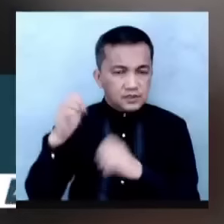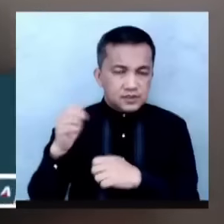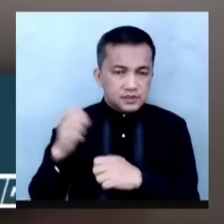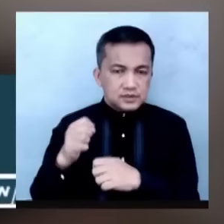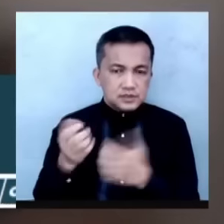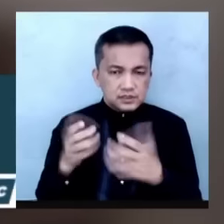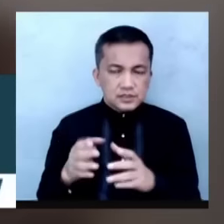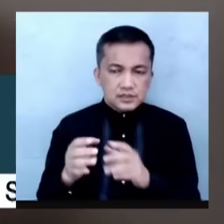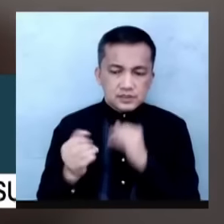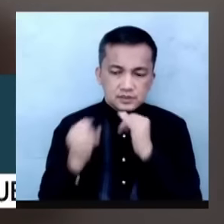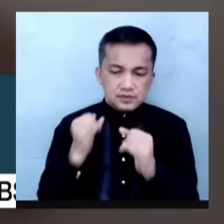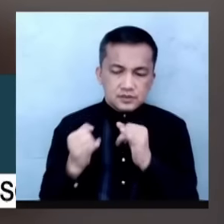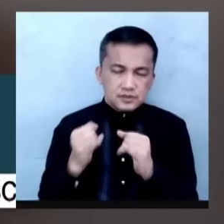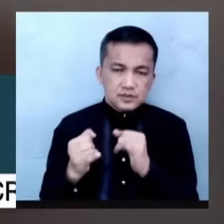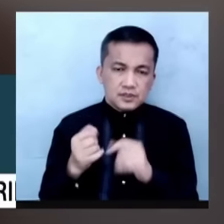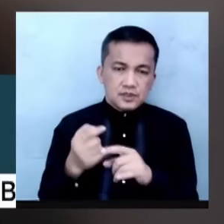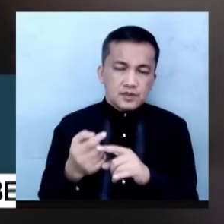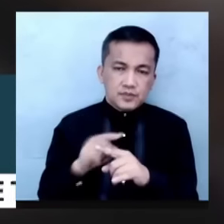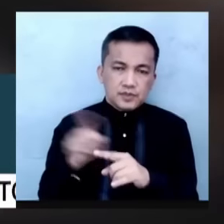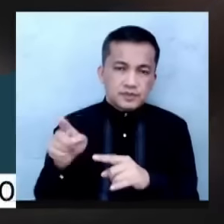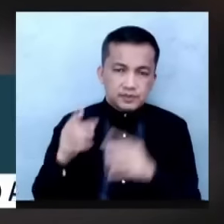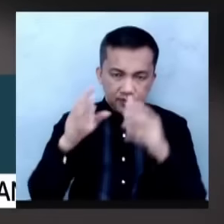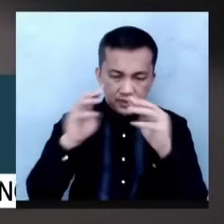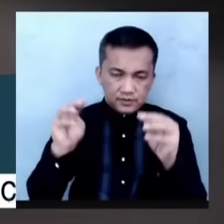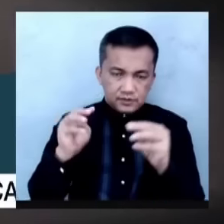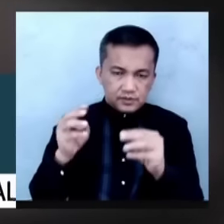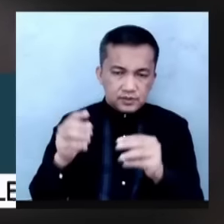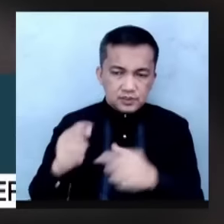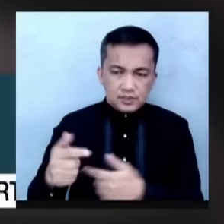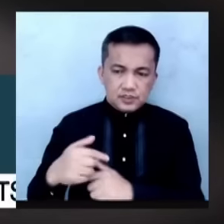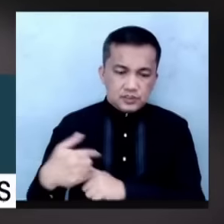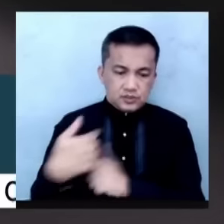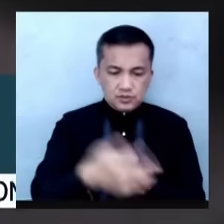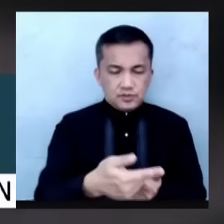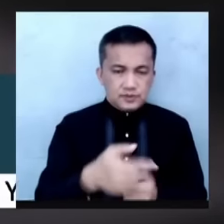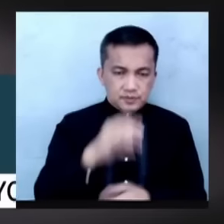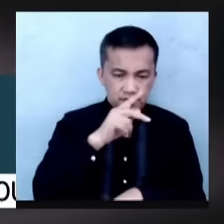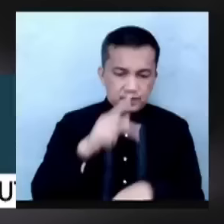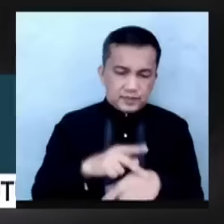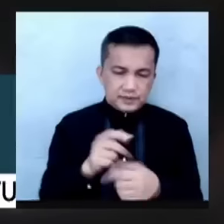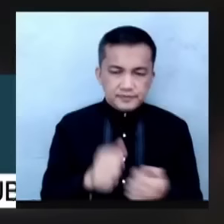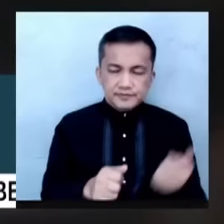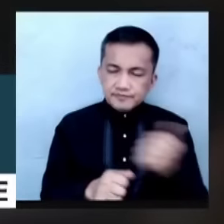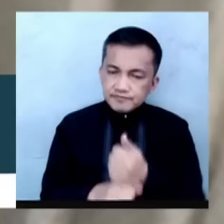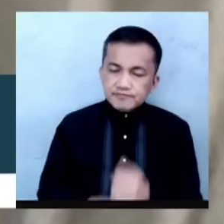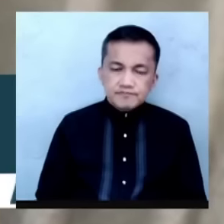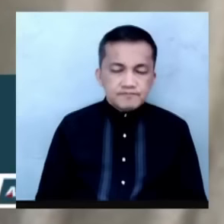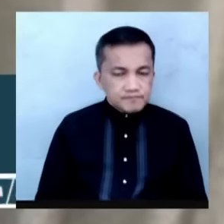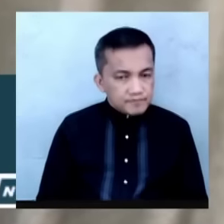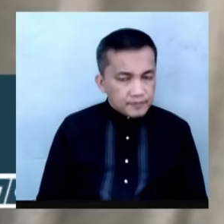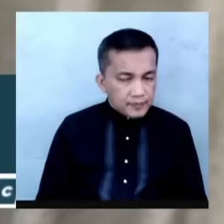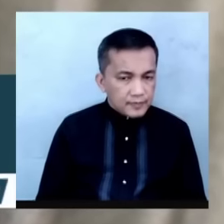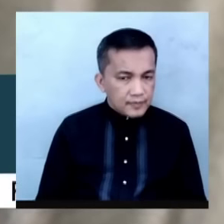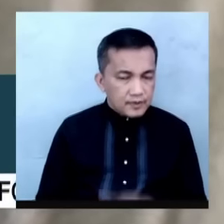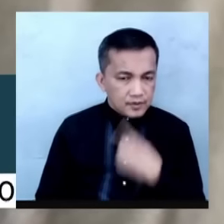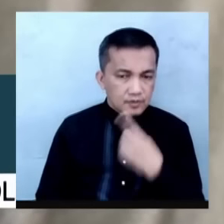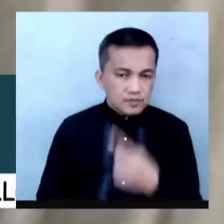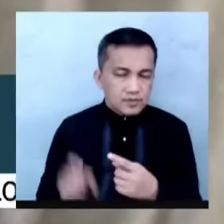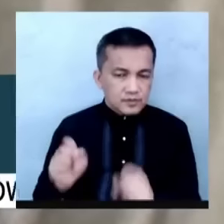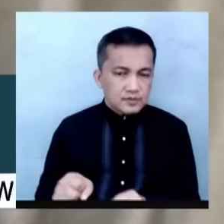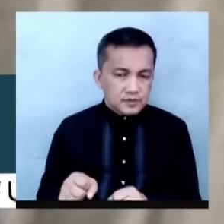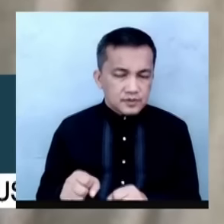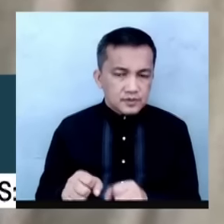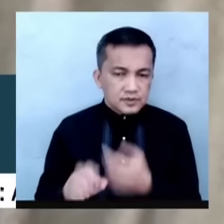interview former Mayor Alice Guo during the turnover to Philippine authorities. We are still checking, Carmina, if Mayor Guo will be able to go back to